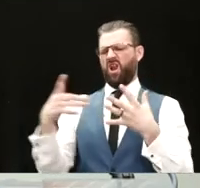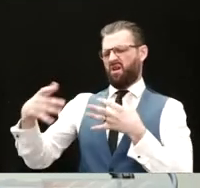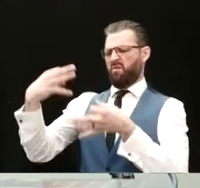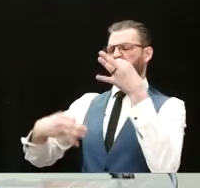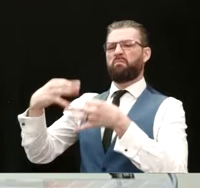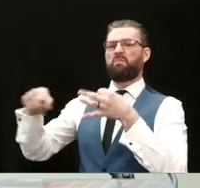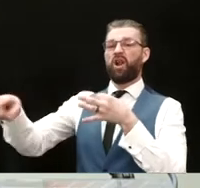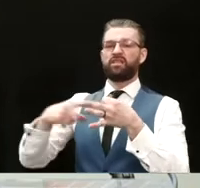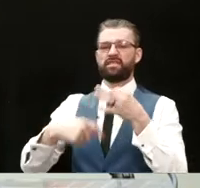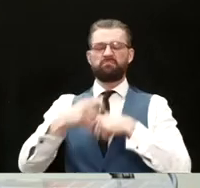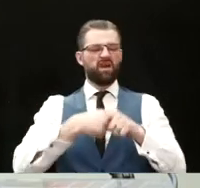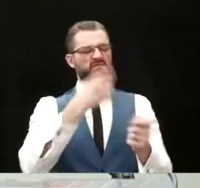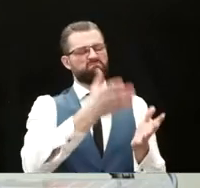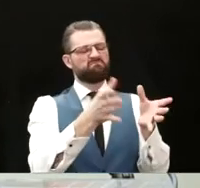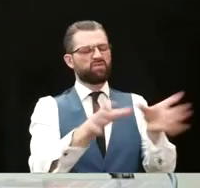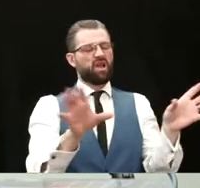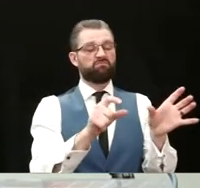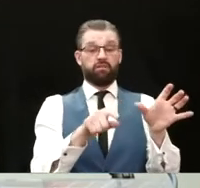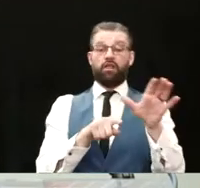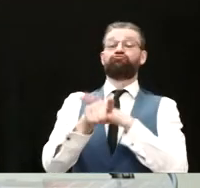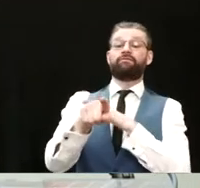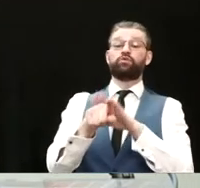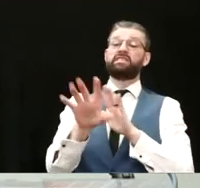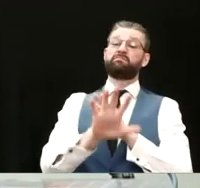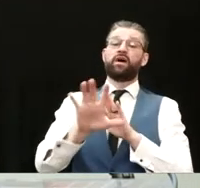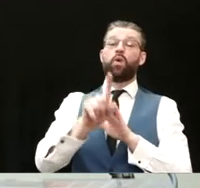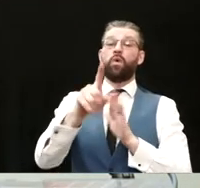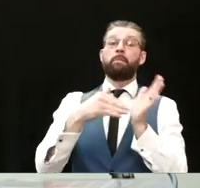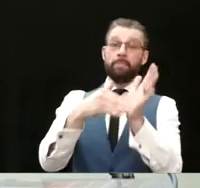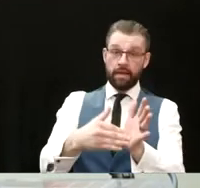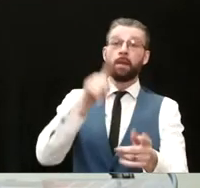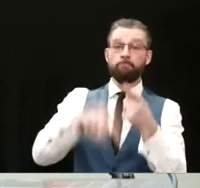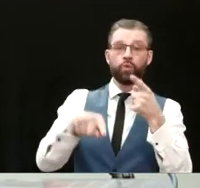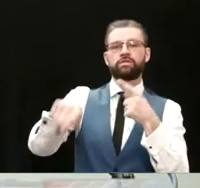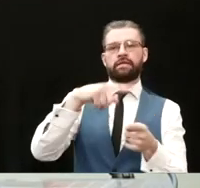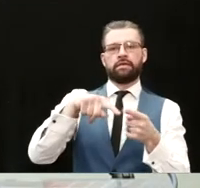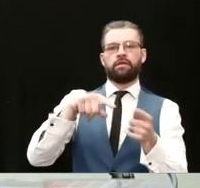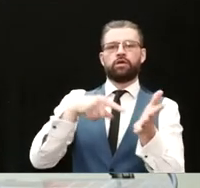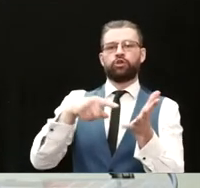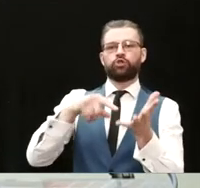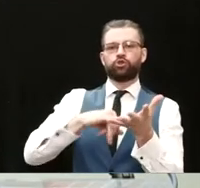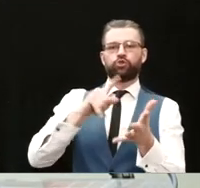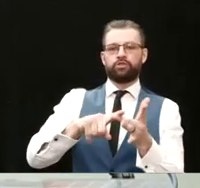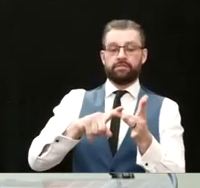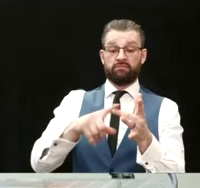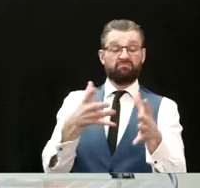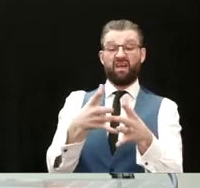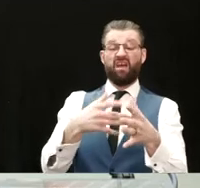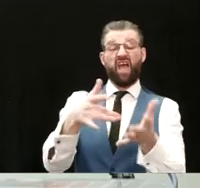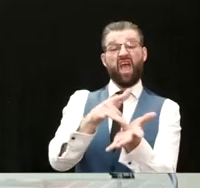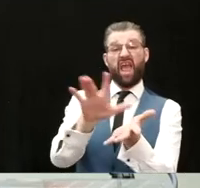of around 1 million refugees, mainly Tutsis. Tutsis living in exile were